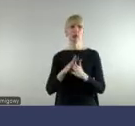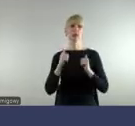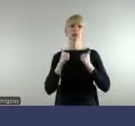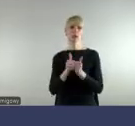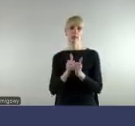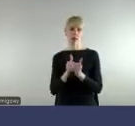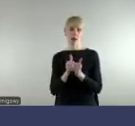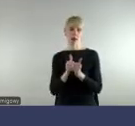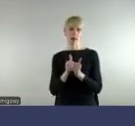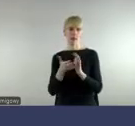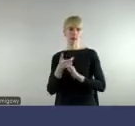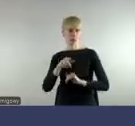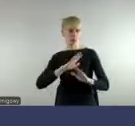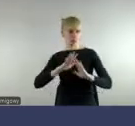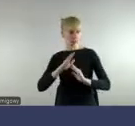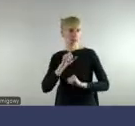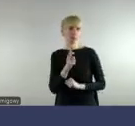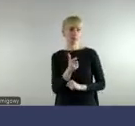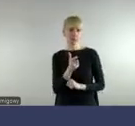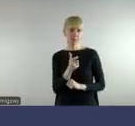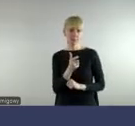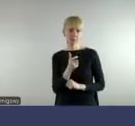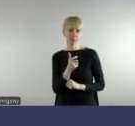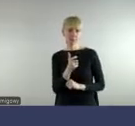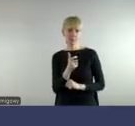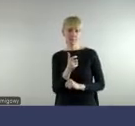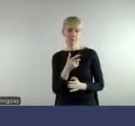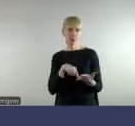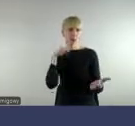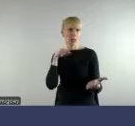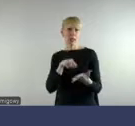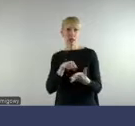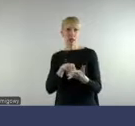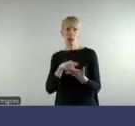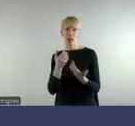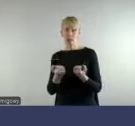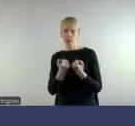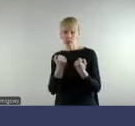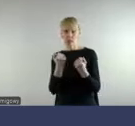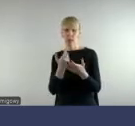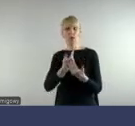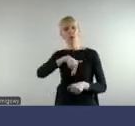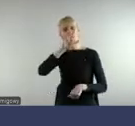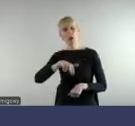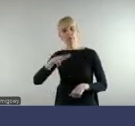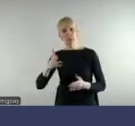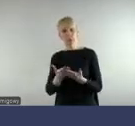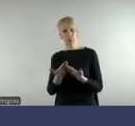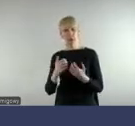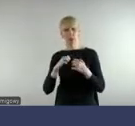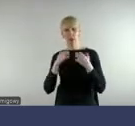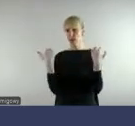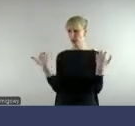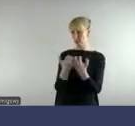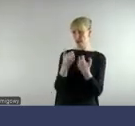up on the national decisions and directions in our areas. So the county governor also constitutes an